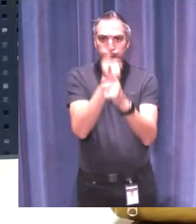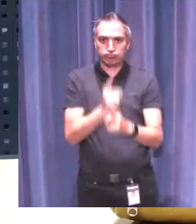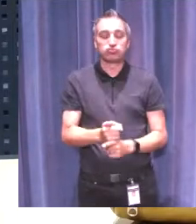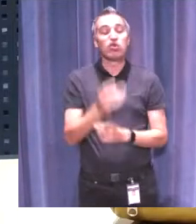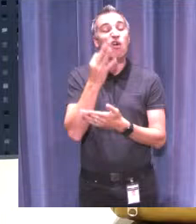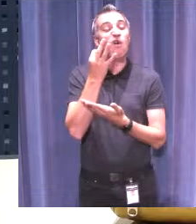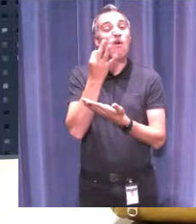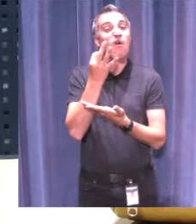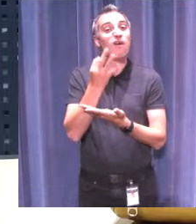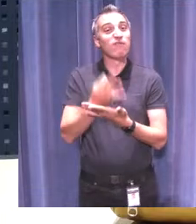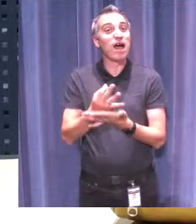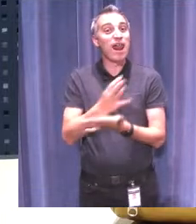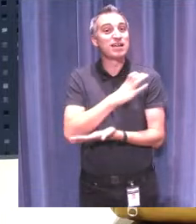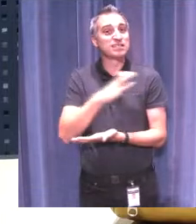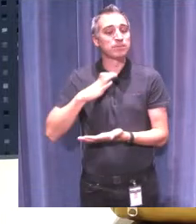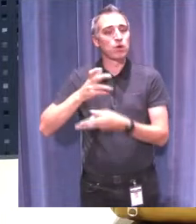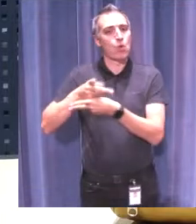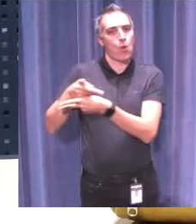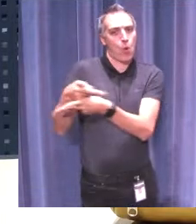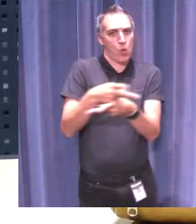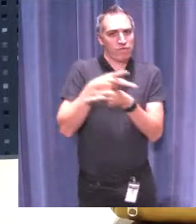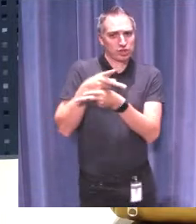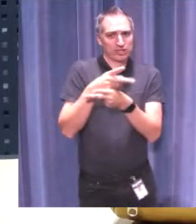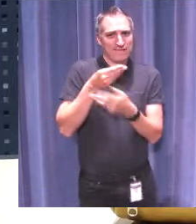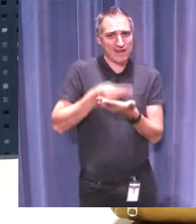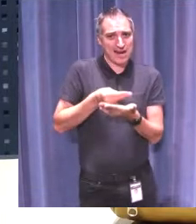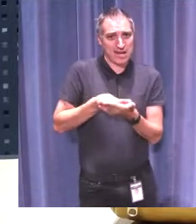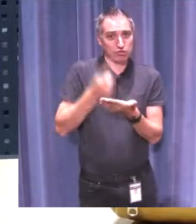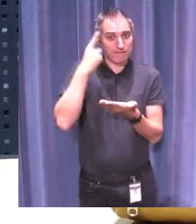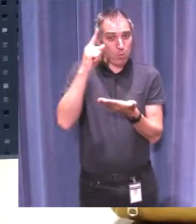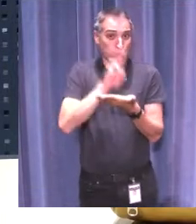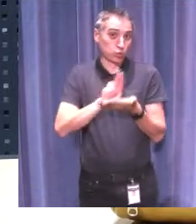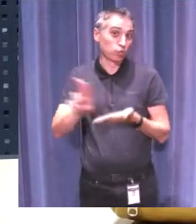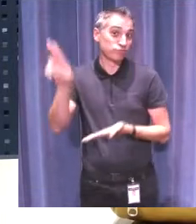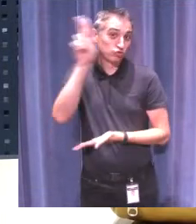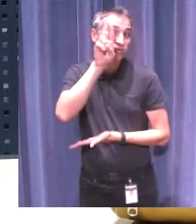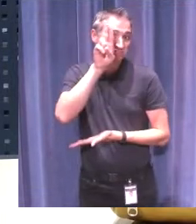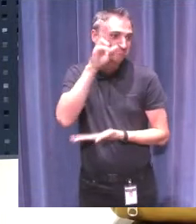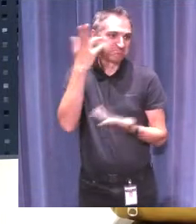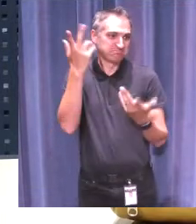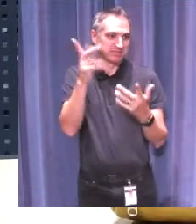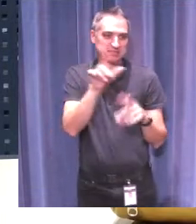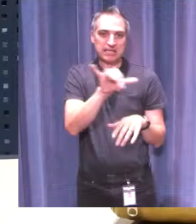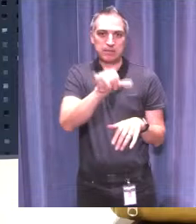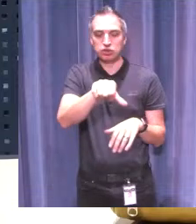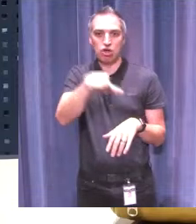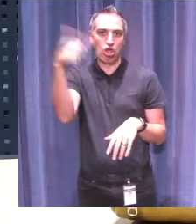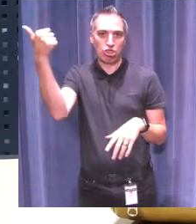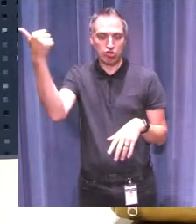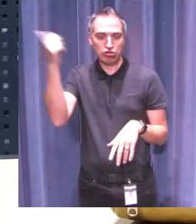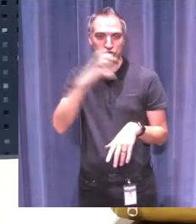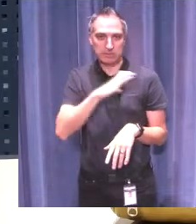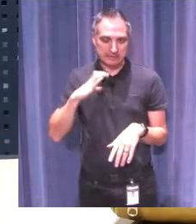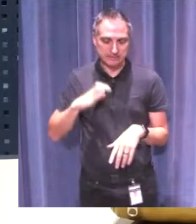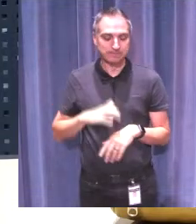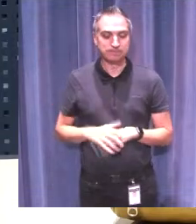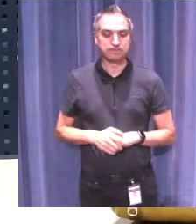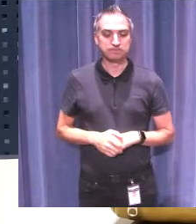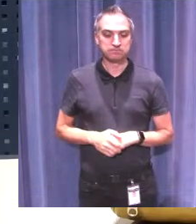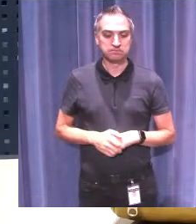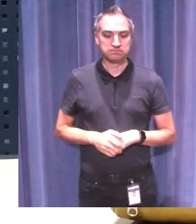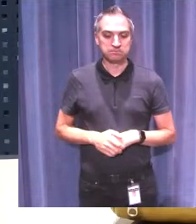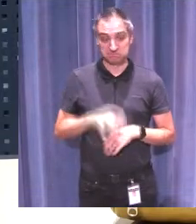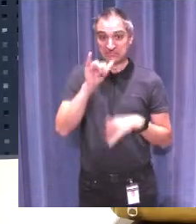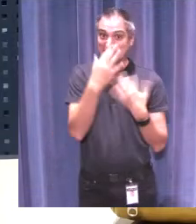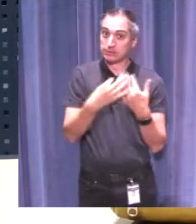say, oversees the finances of the university as any other would. But that is